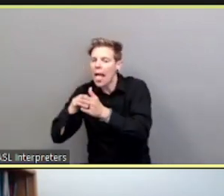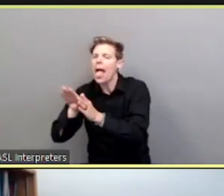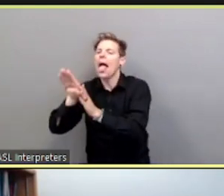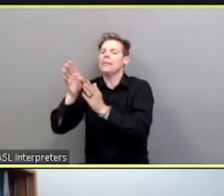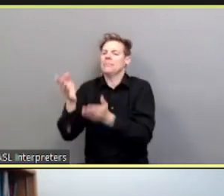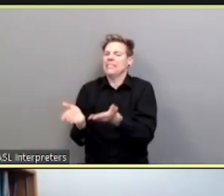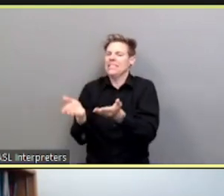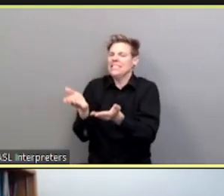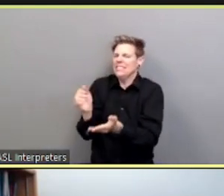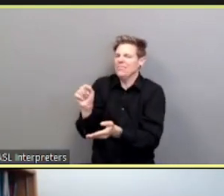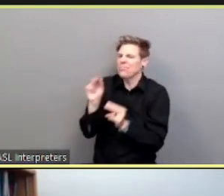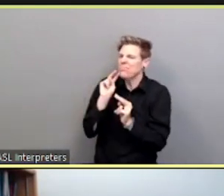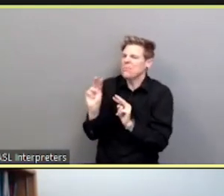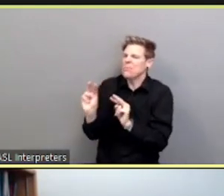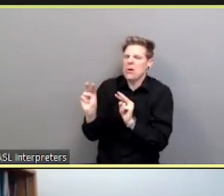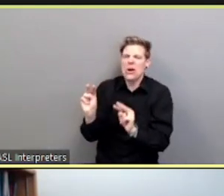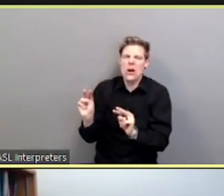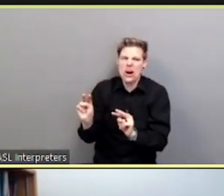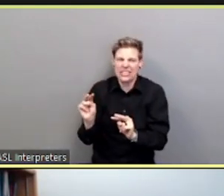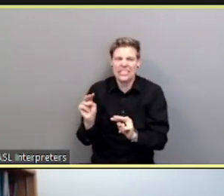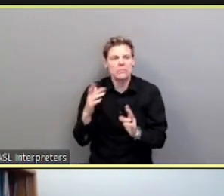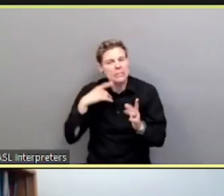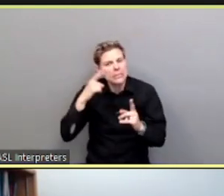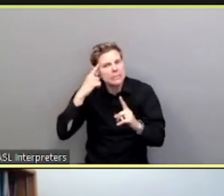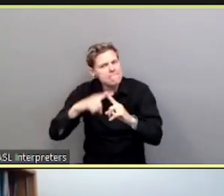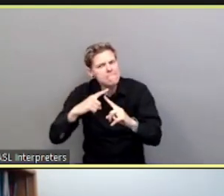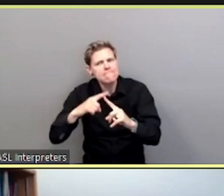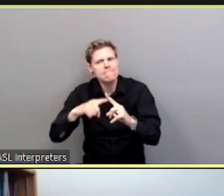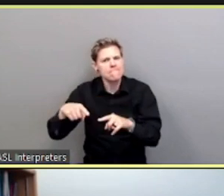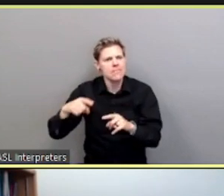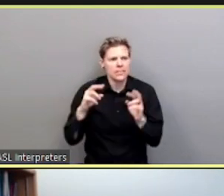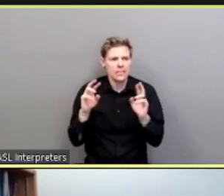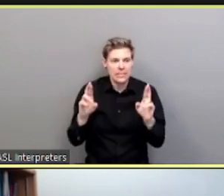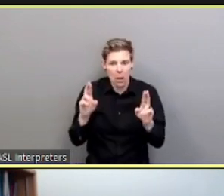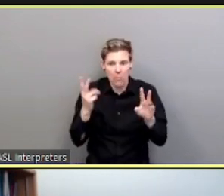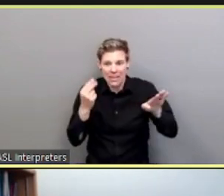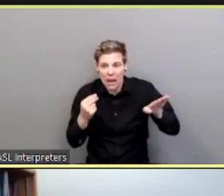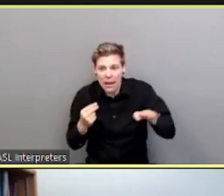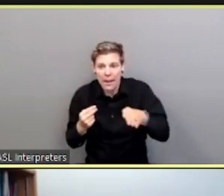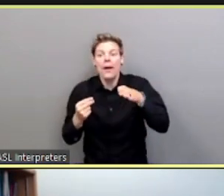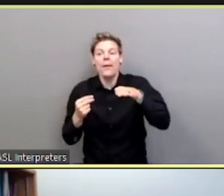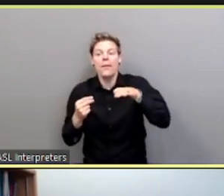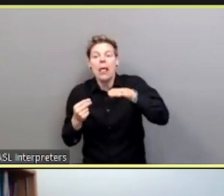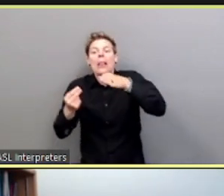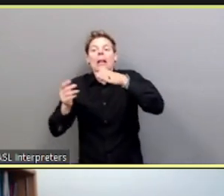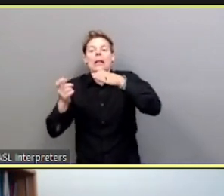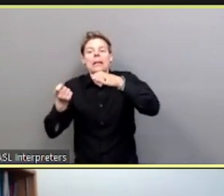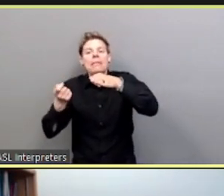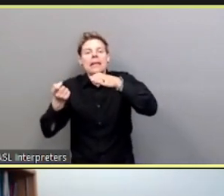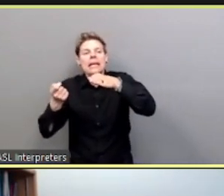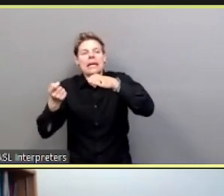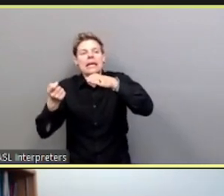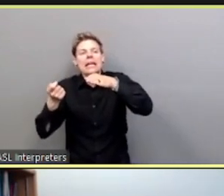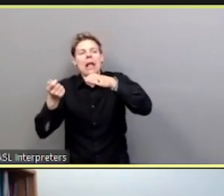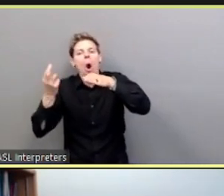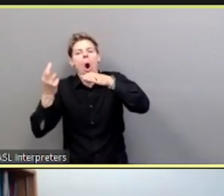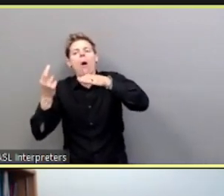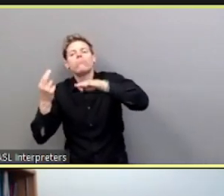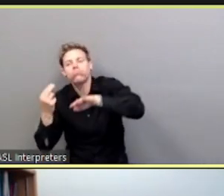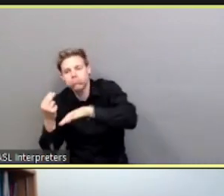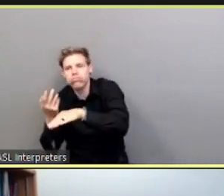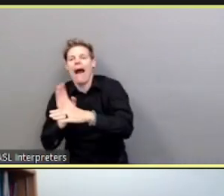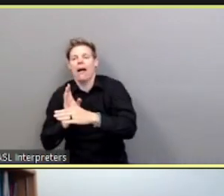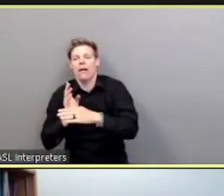are very hopeful that this plateau will then turn into a decreasing trend of new